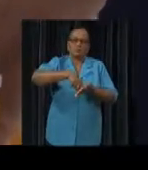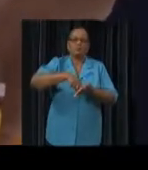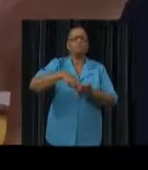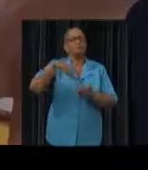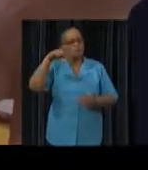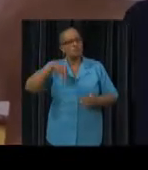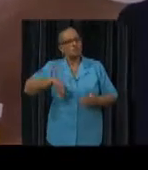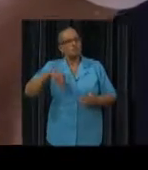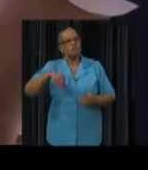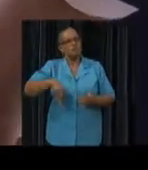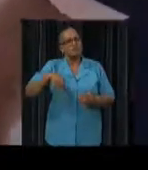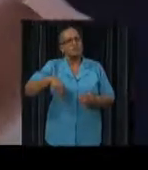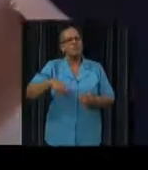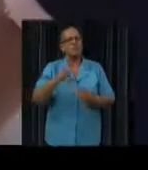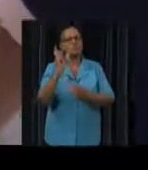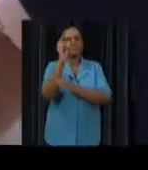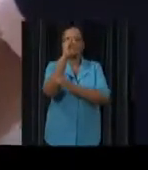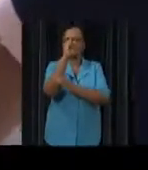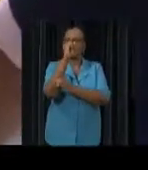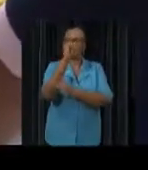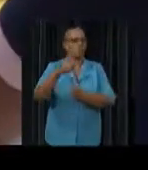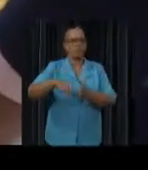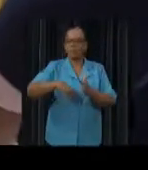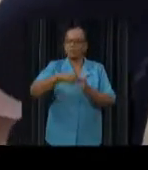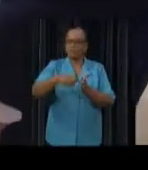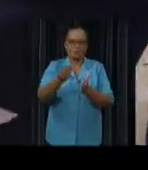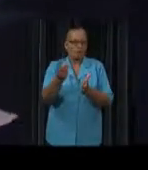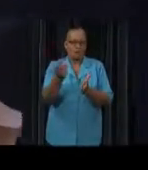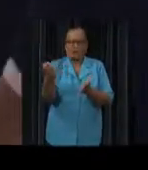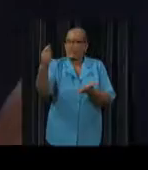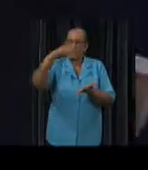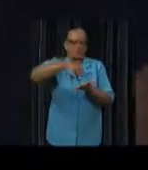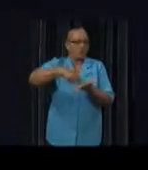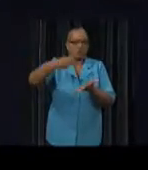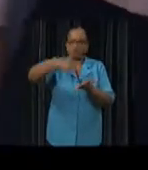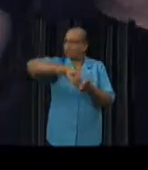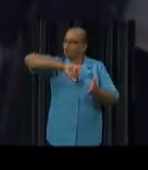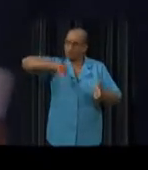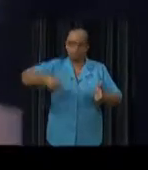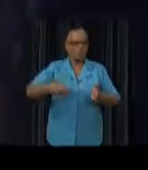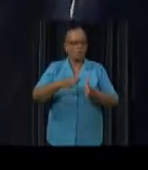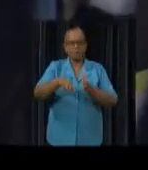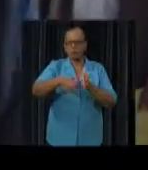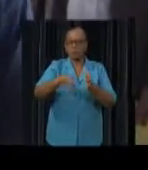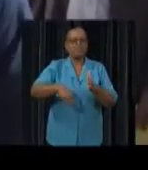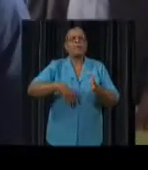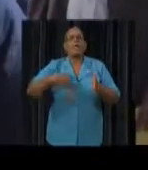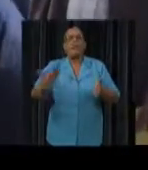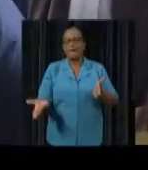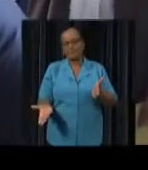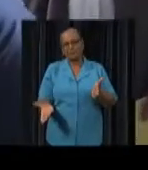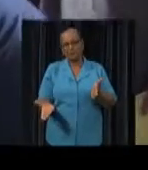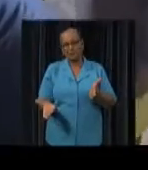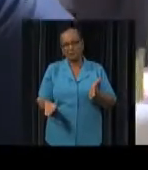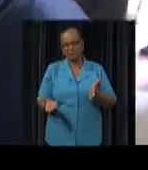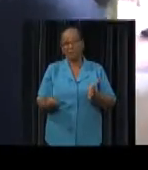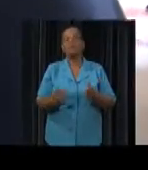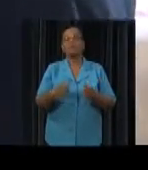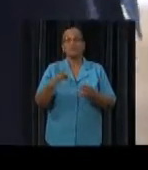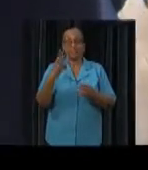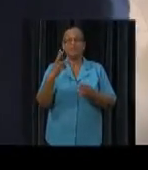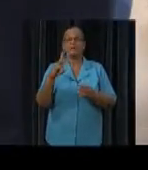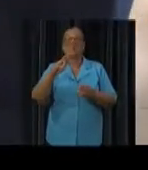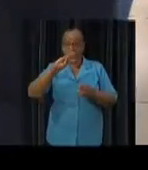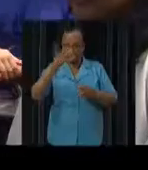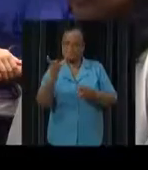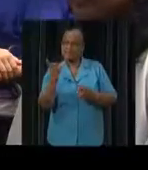$52,000. At the moment, Staatsolie has no funds available for new projects. Phase 3, the